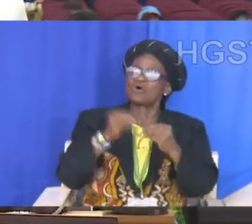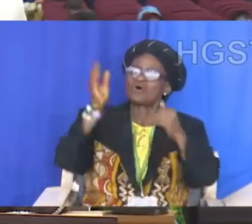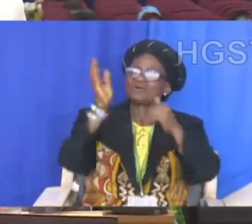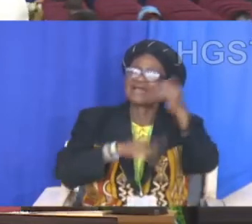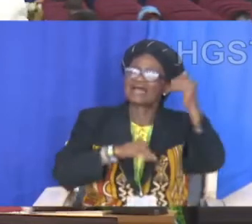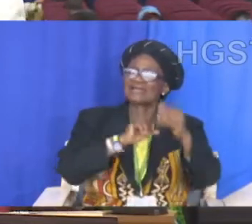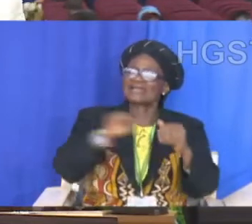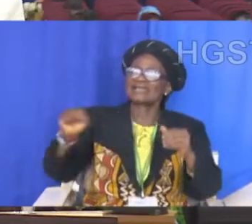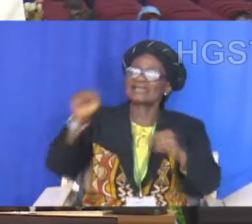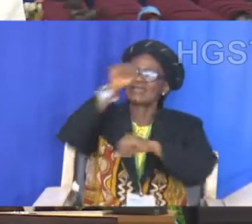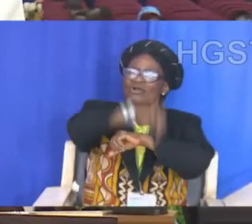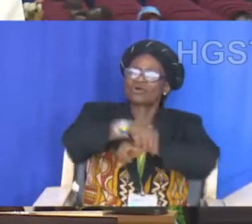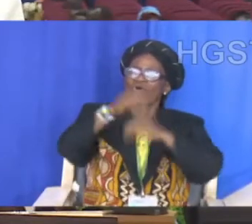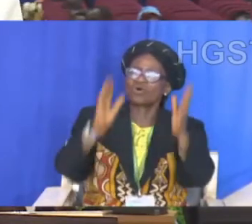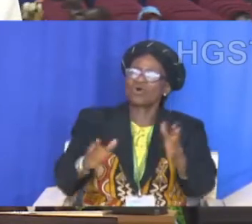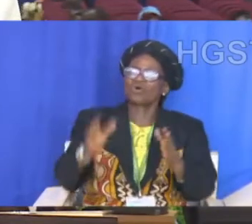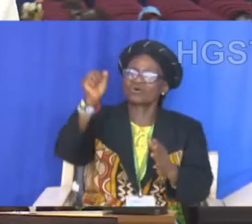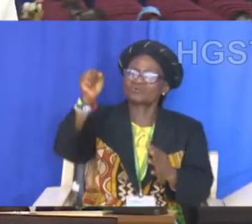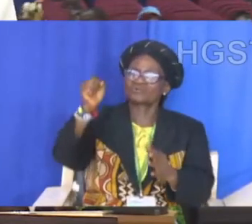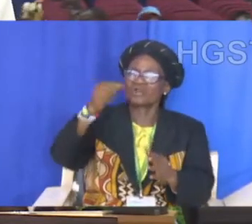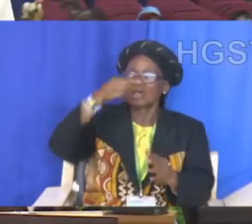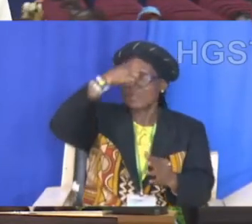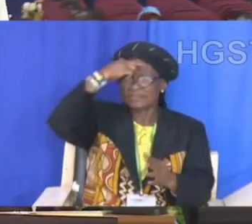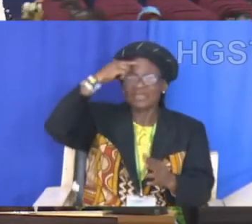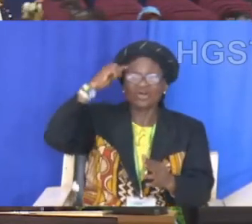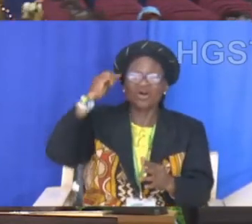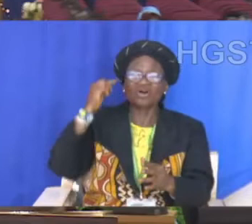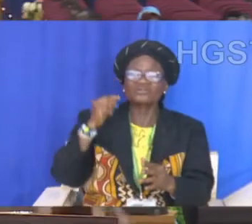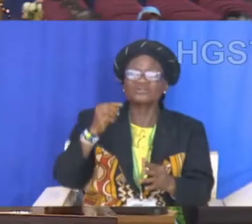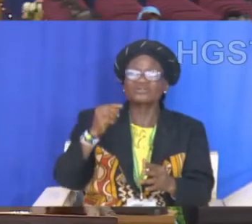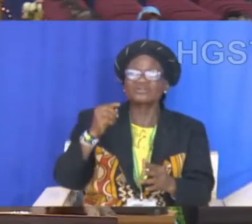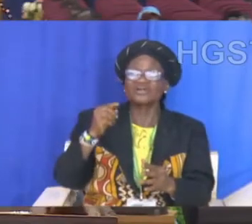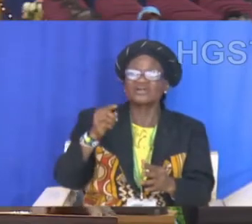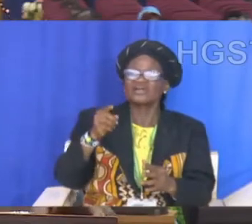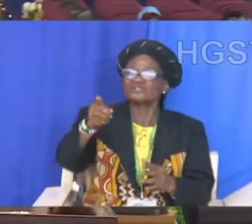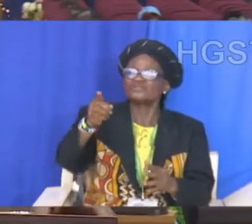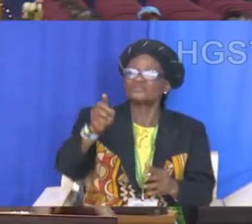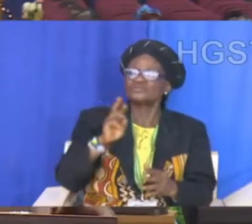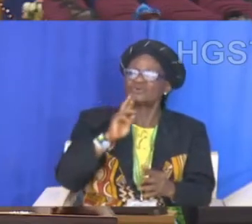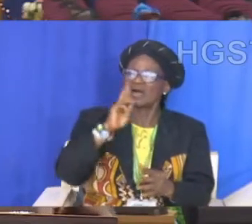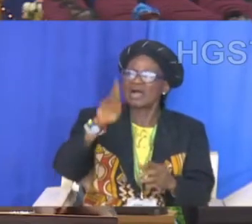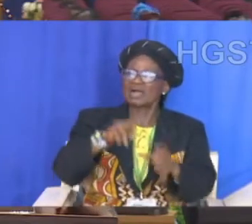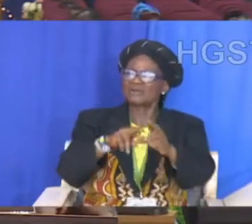conqueror because you are loved.